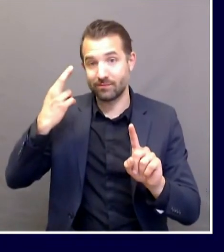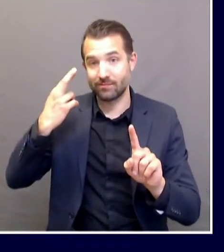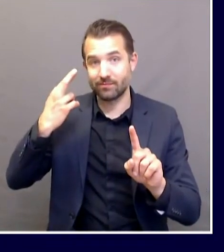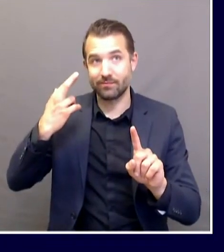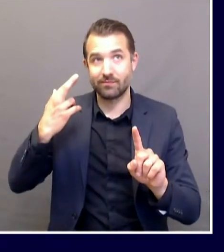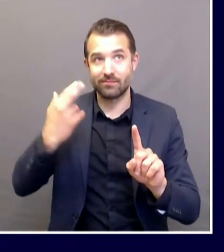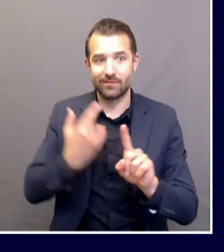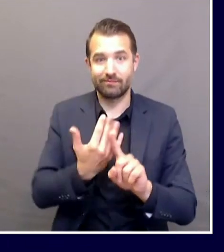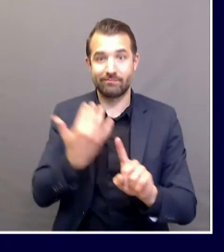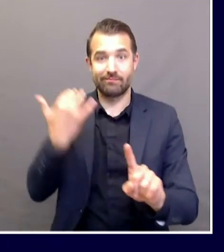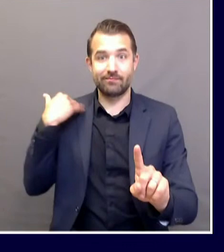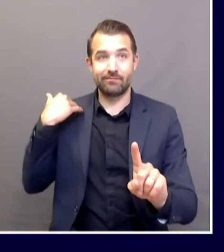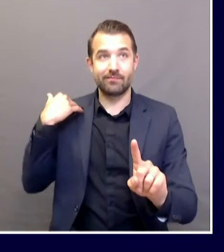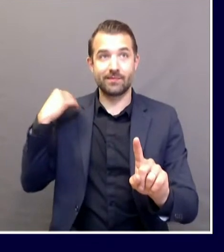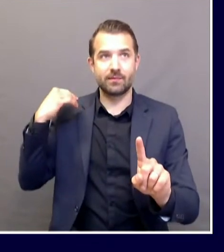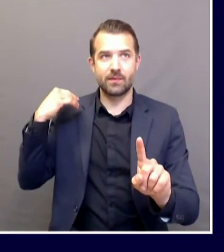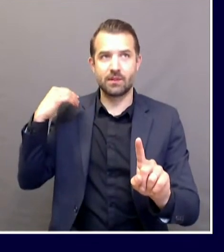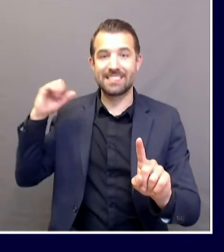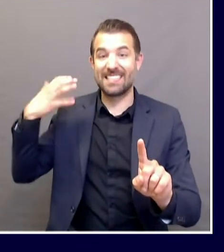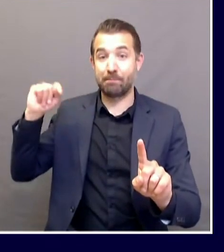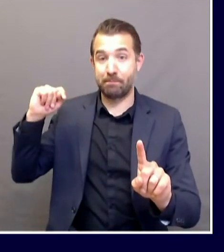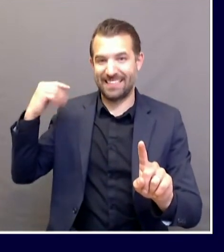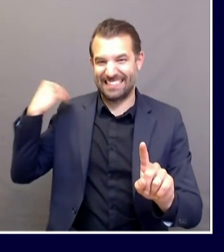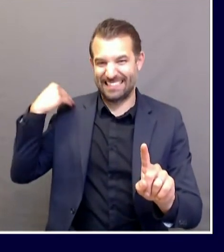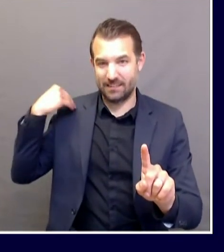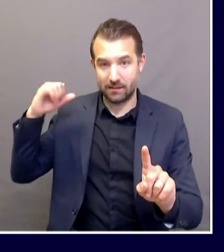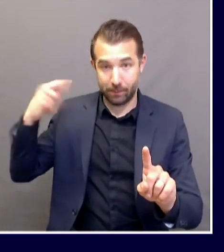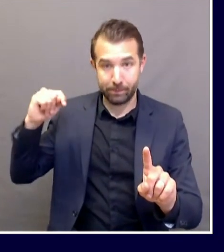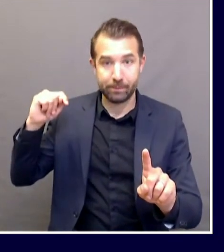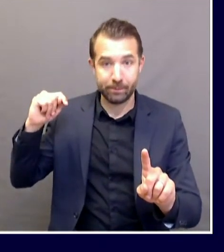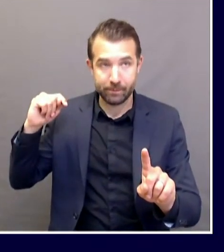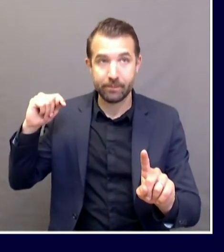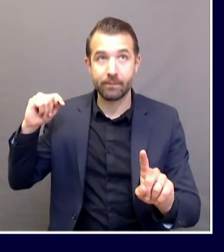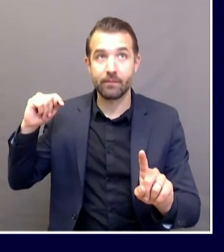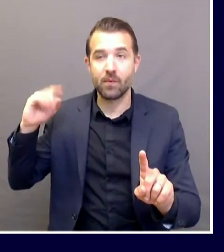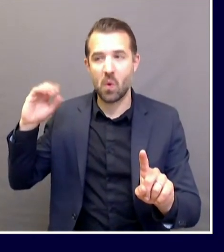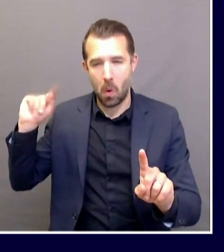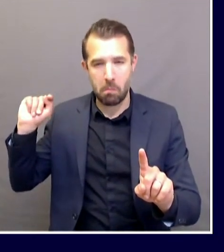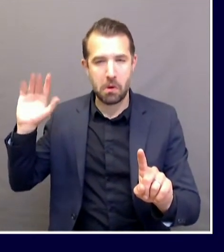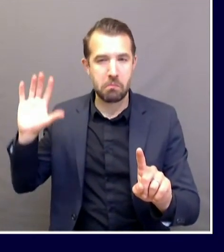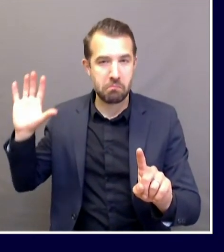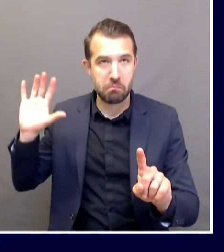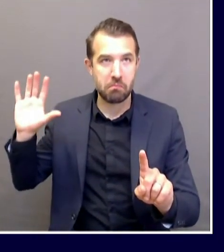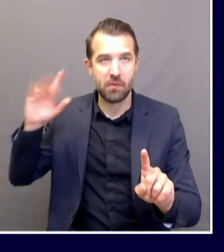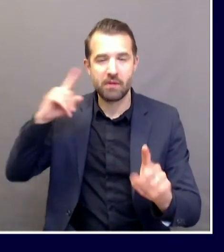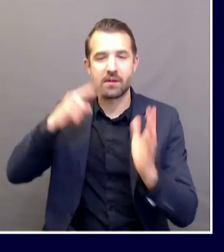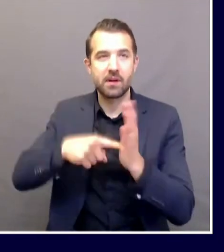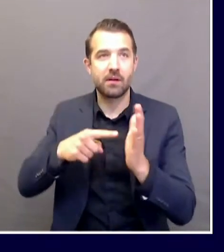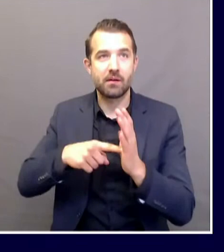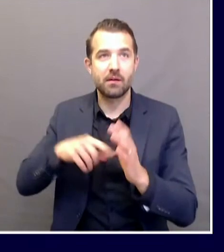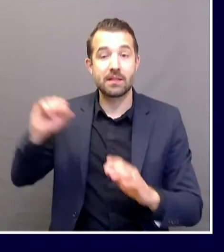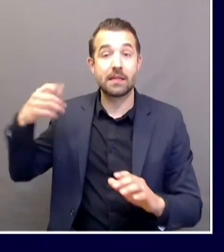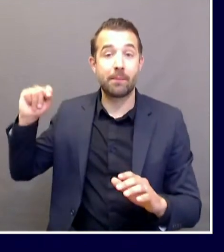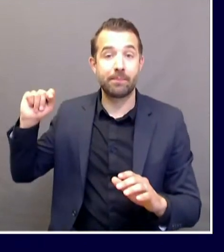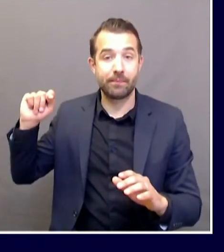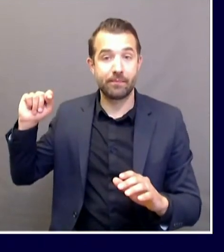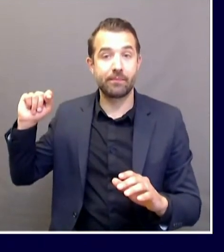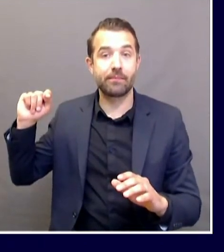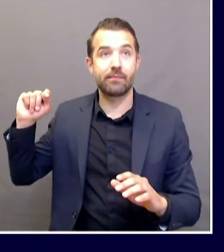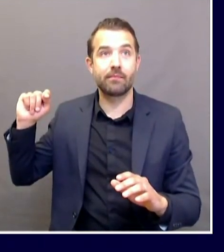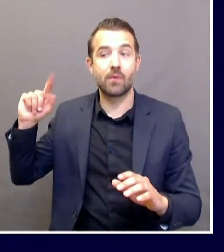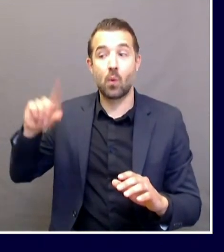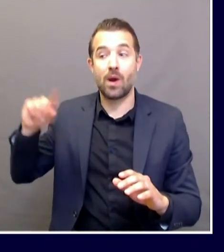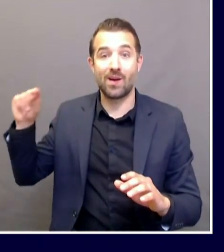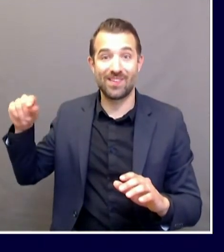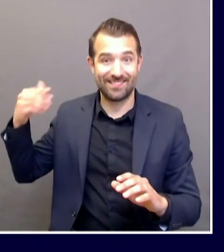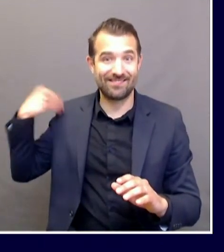their lower than 50, we'll just take September of 2020. You take a look at folks who are younger than 50,